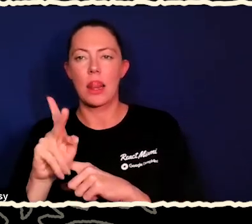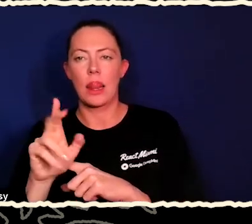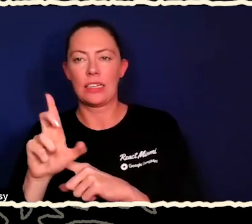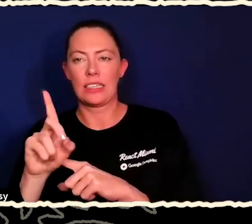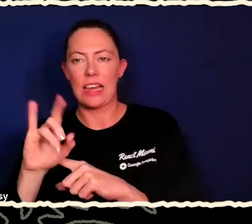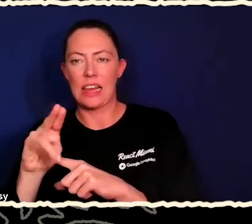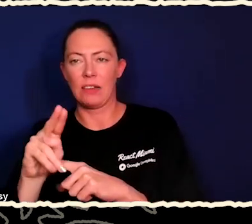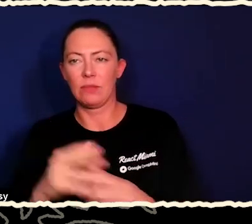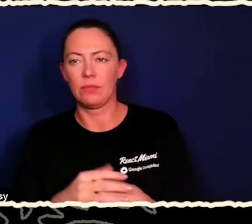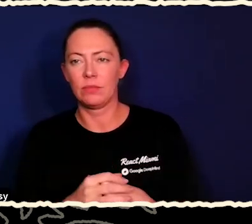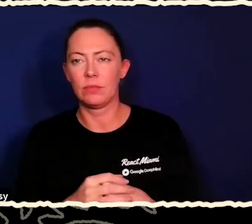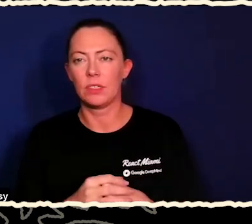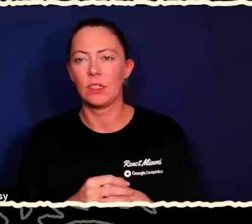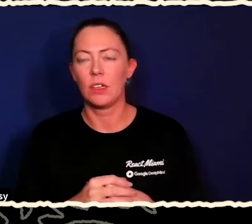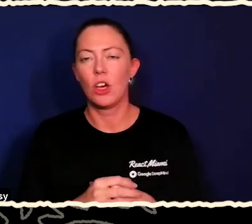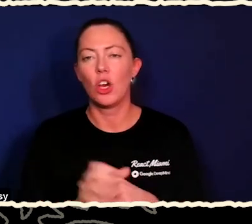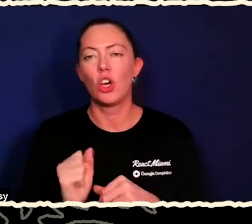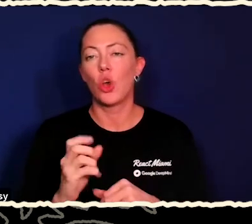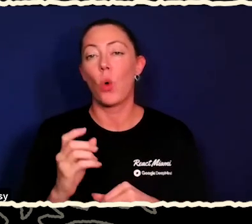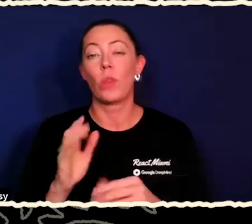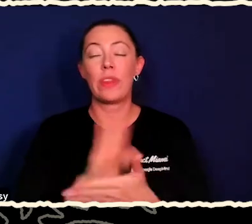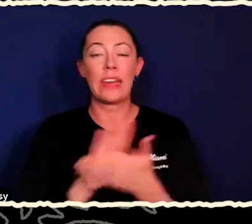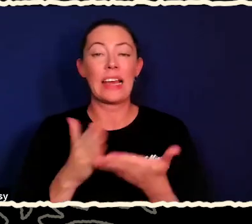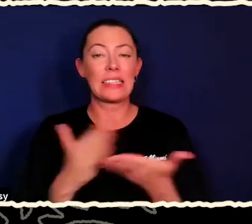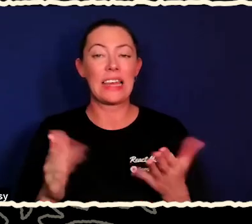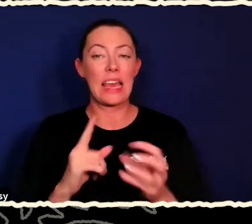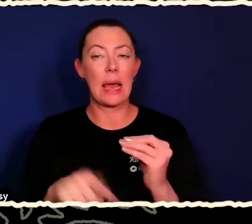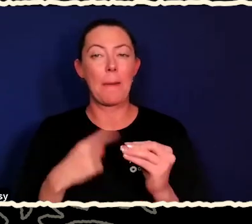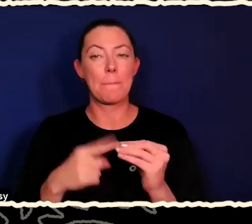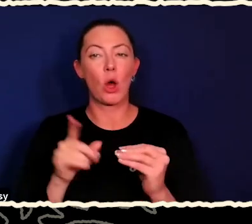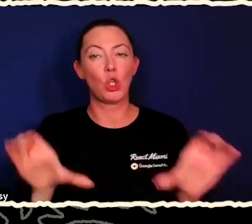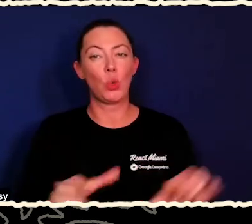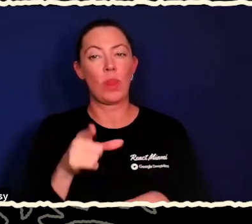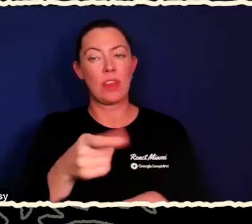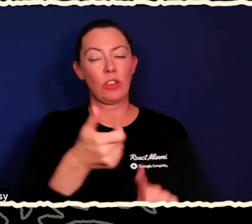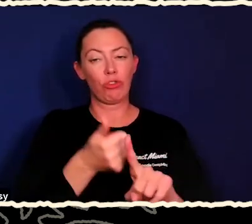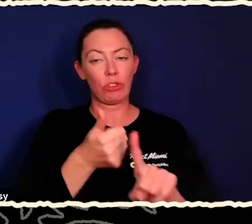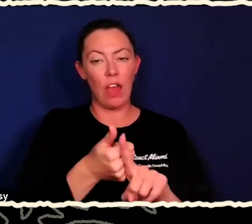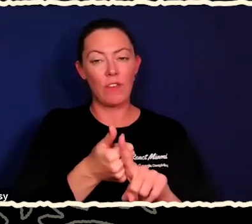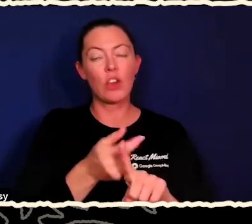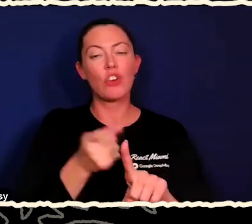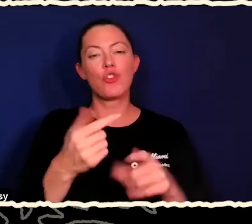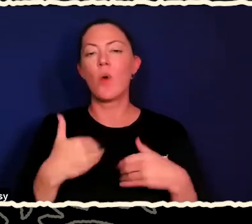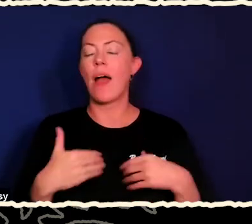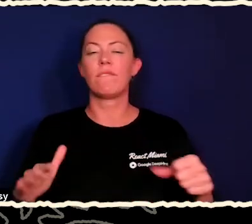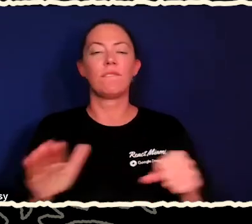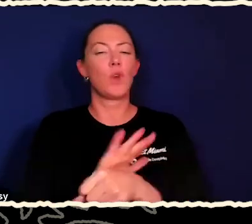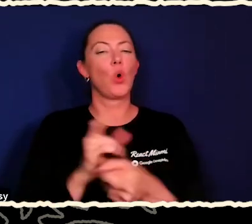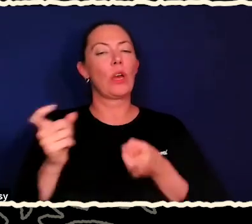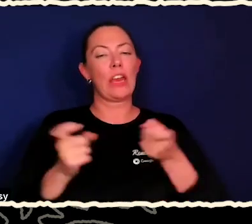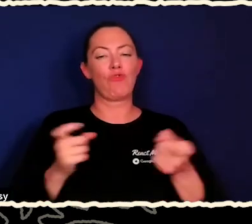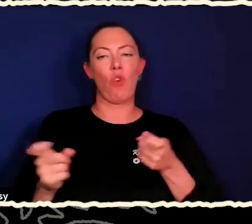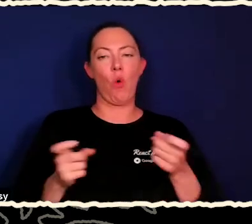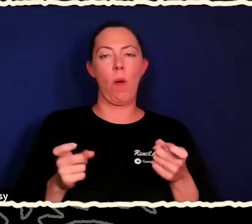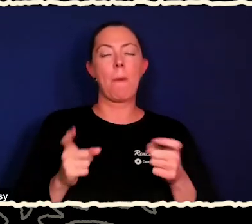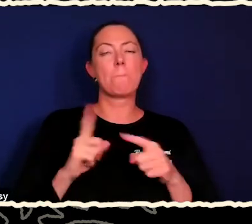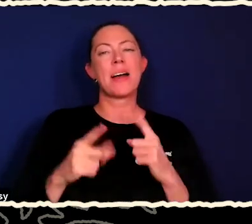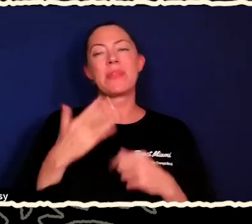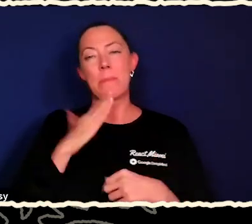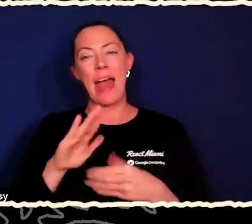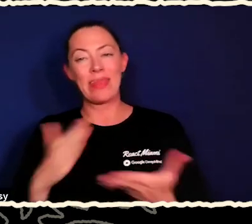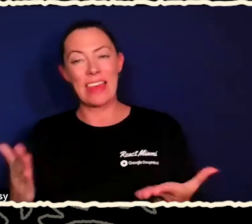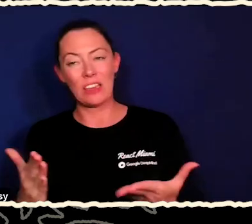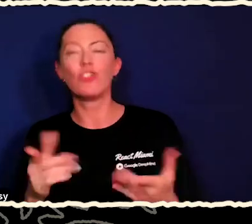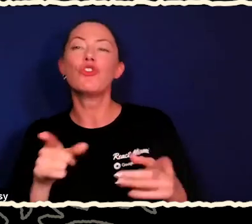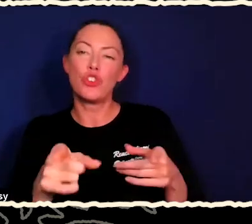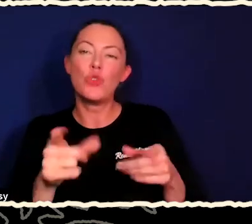do just fine. The great thing about doing the orchestration yourself is you have total control, and the bad thing is you have total